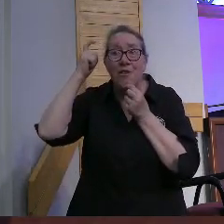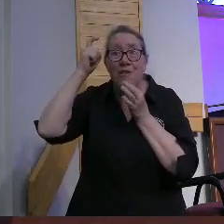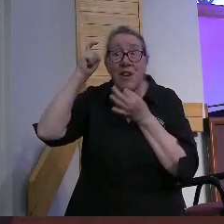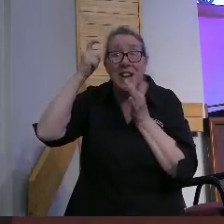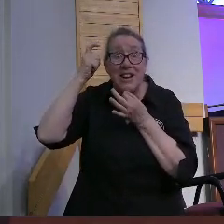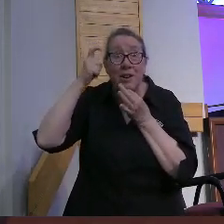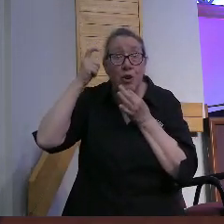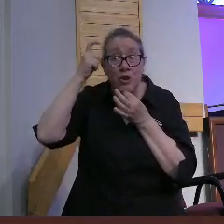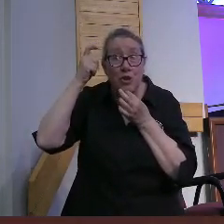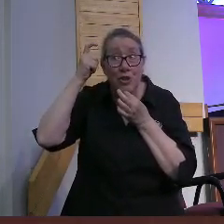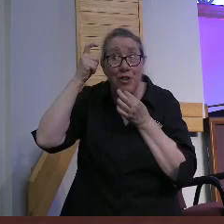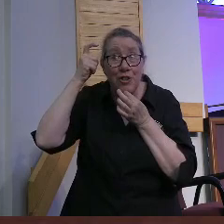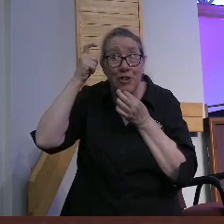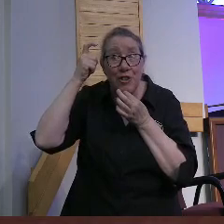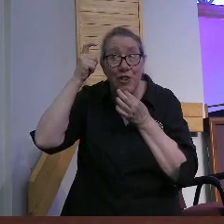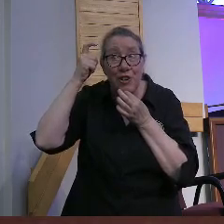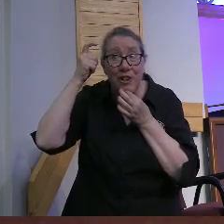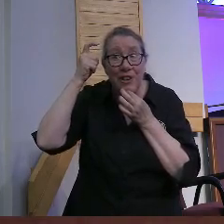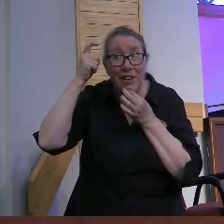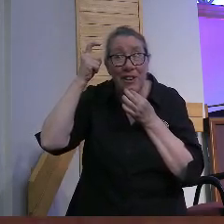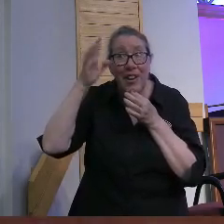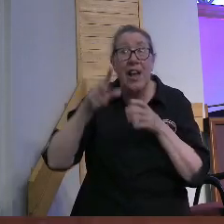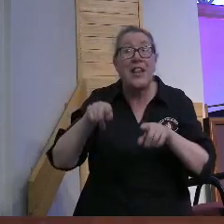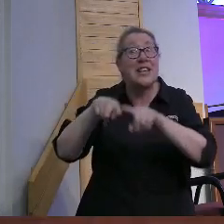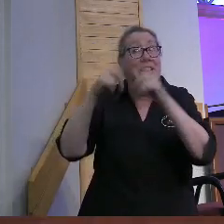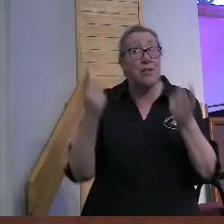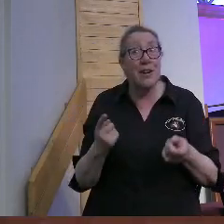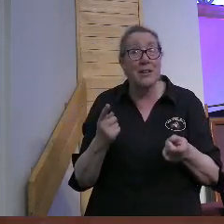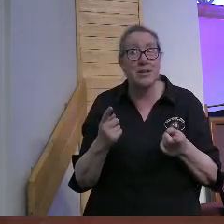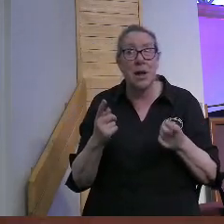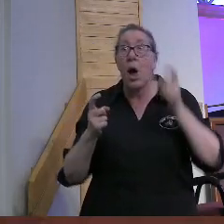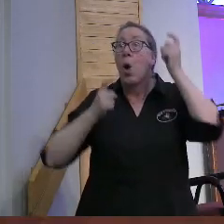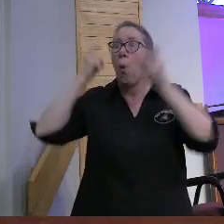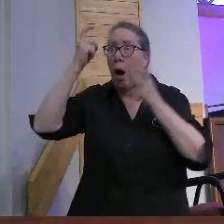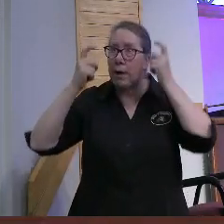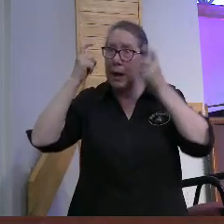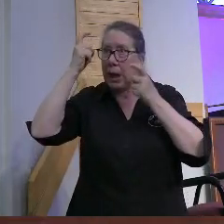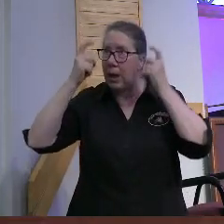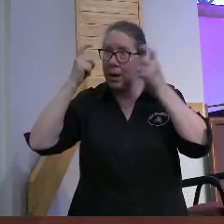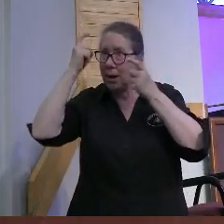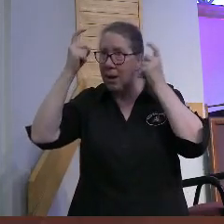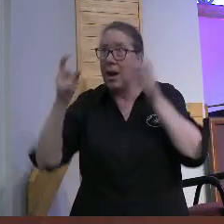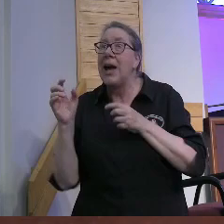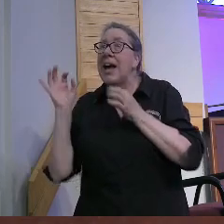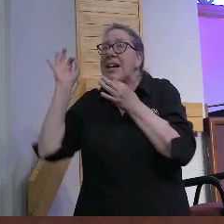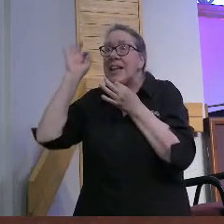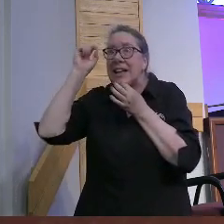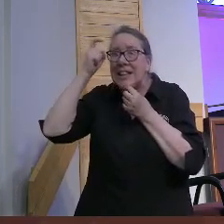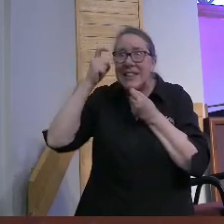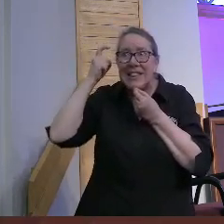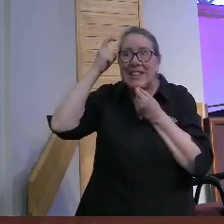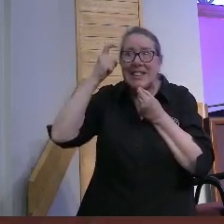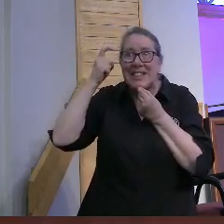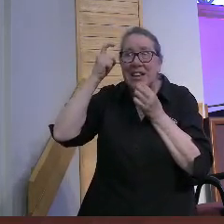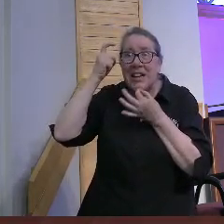place to worry. And there's a difference. There's a difference. You see, I'm concerned about what I'm seeing